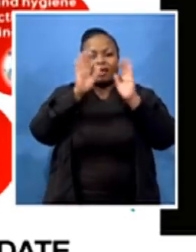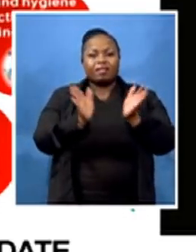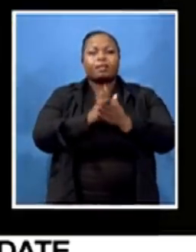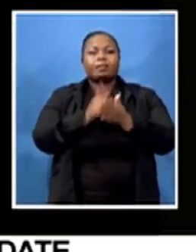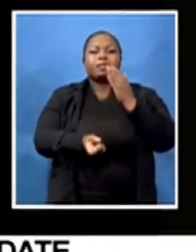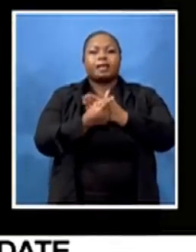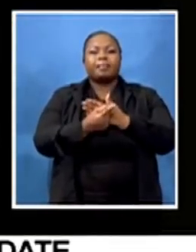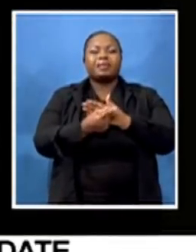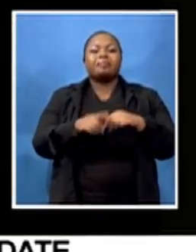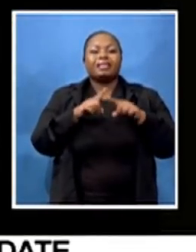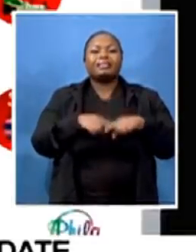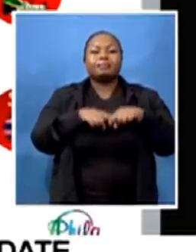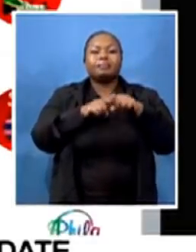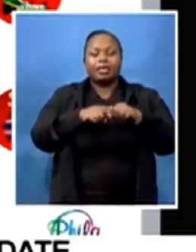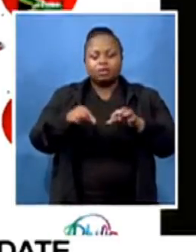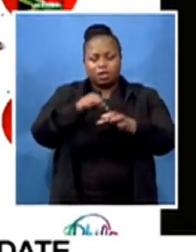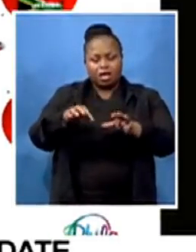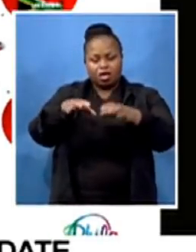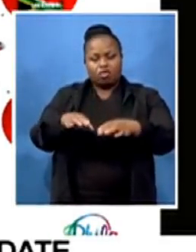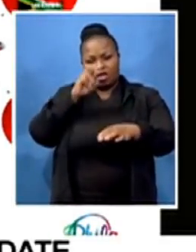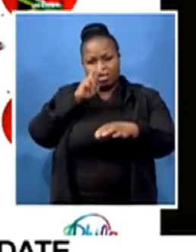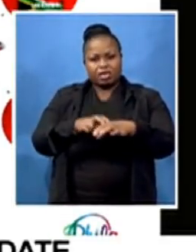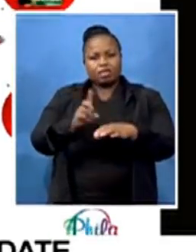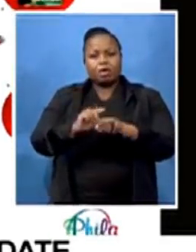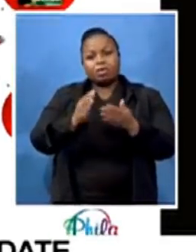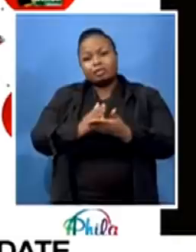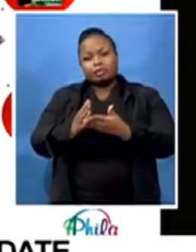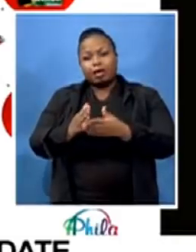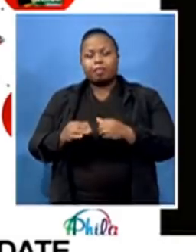of course, some of them are going to be standard of how we do the